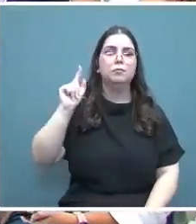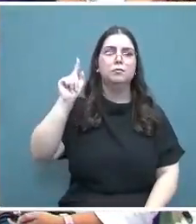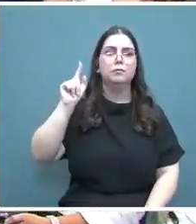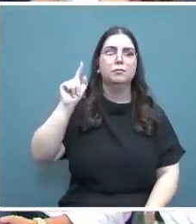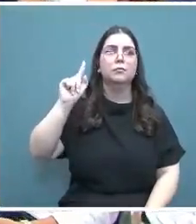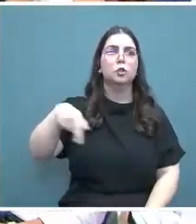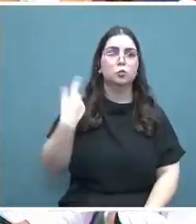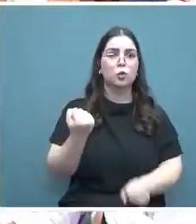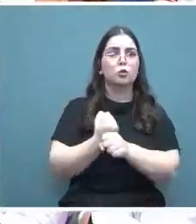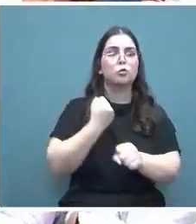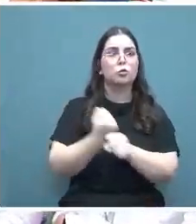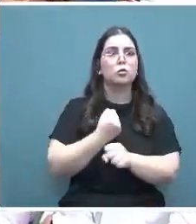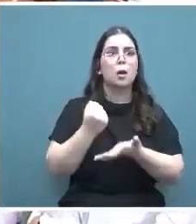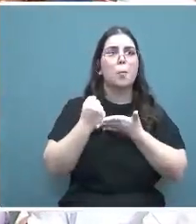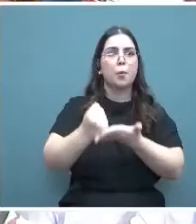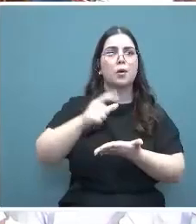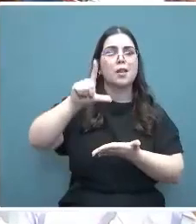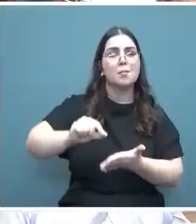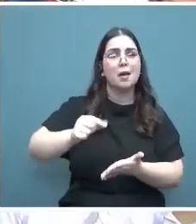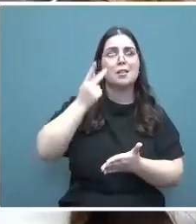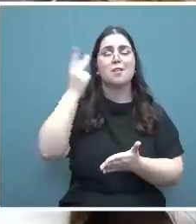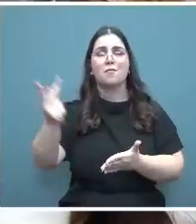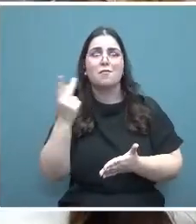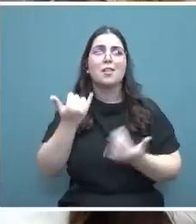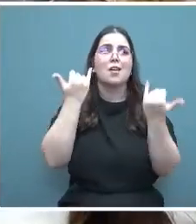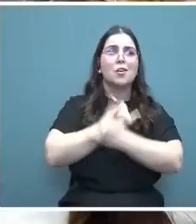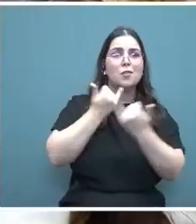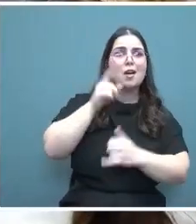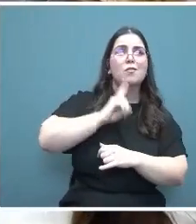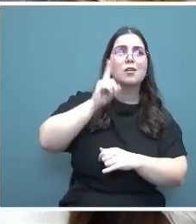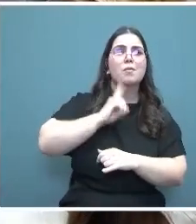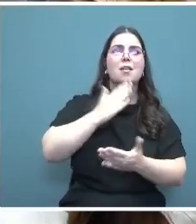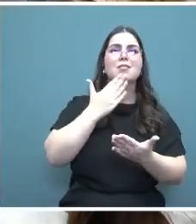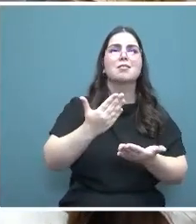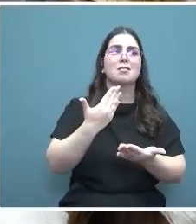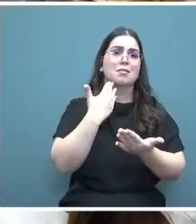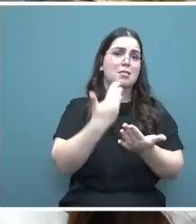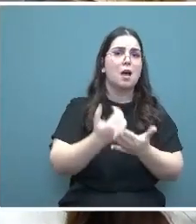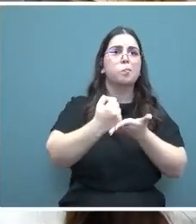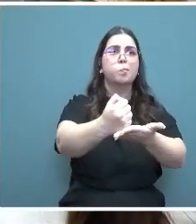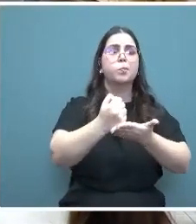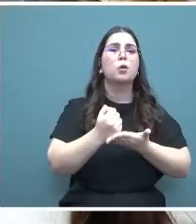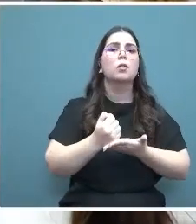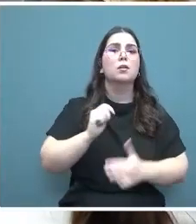the work and the life and the happiness the women bring in their lives. Can you raise the hands?